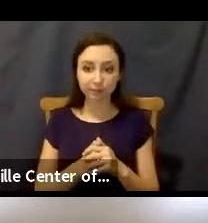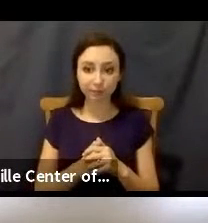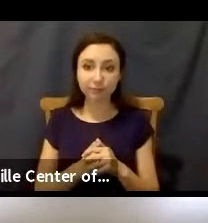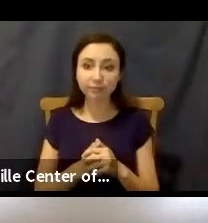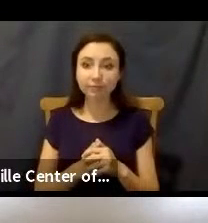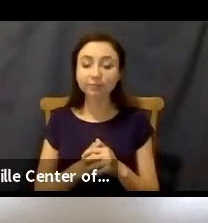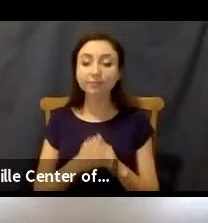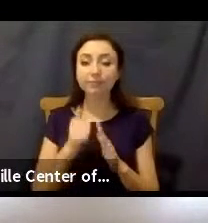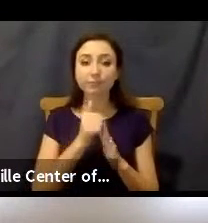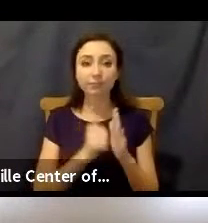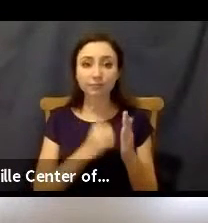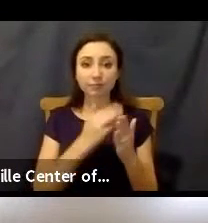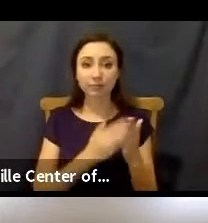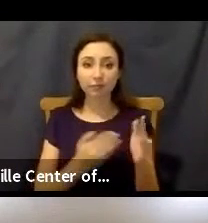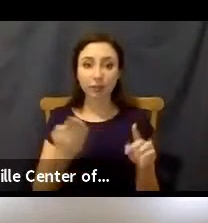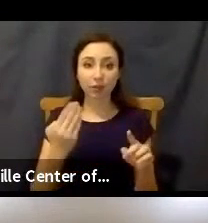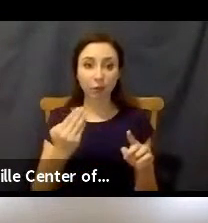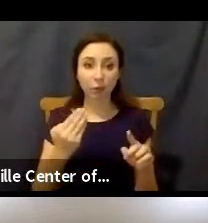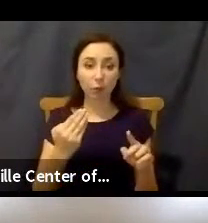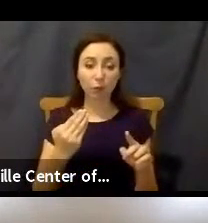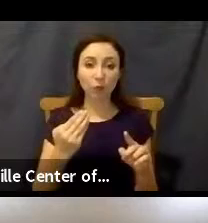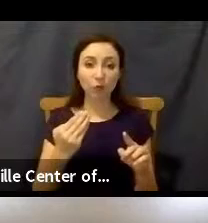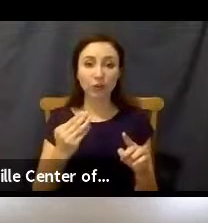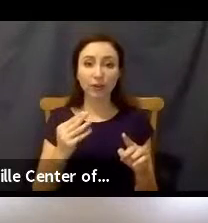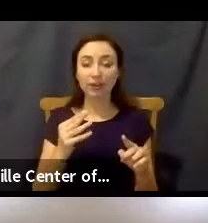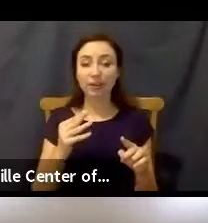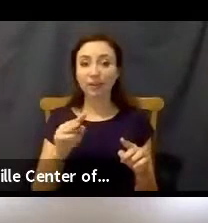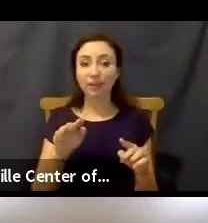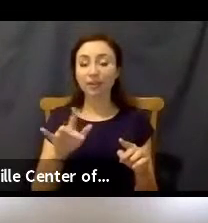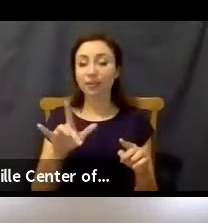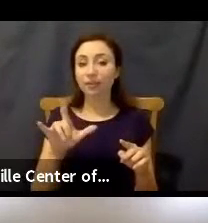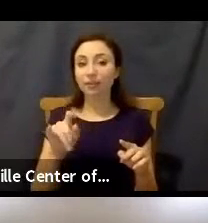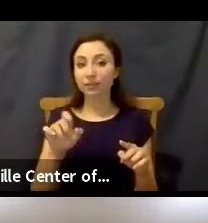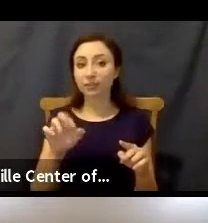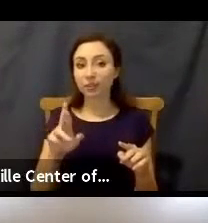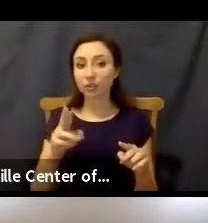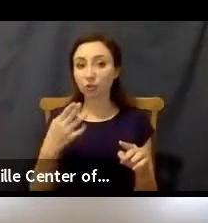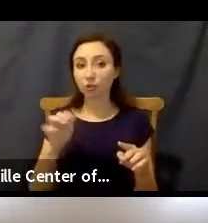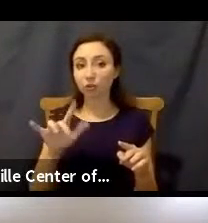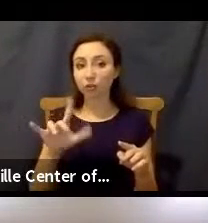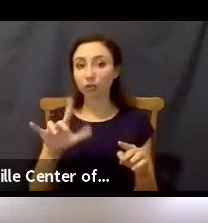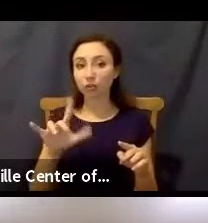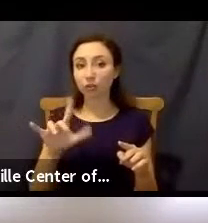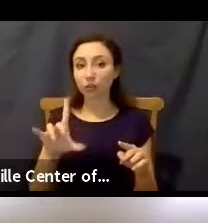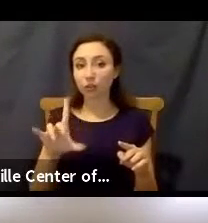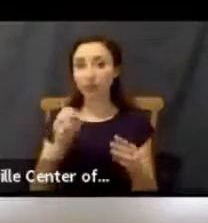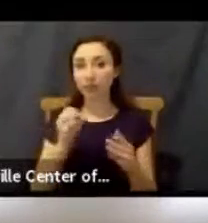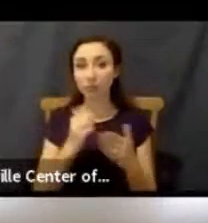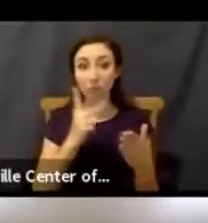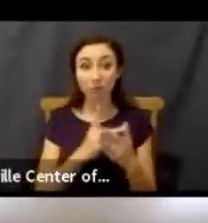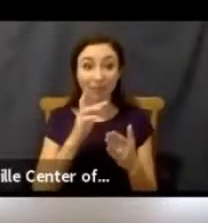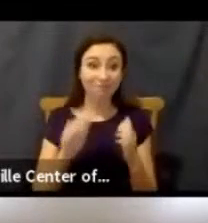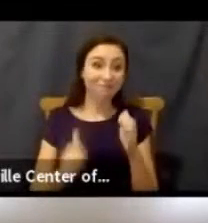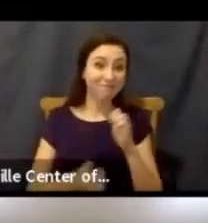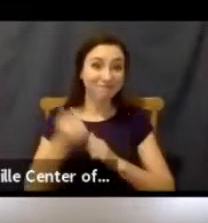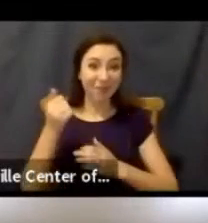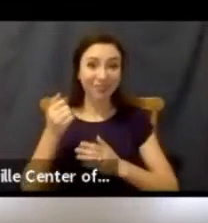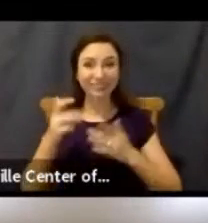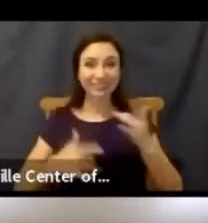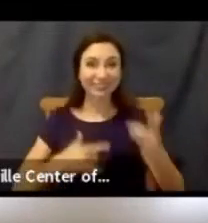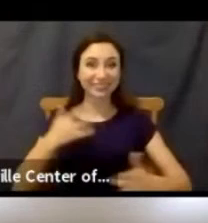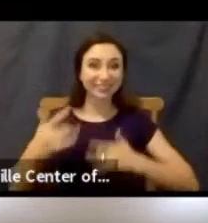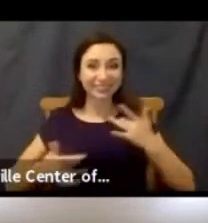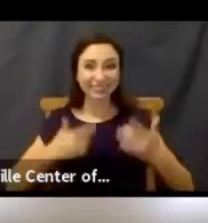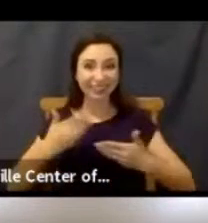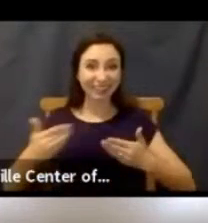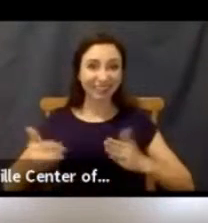Agenda item 14 is letterhead approval. By far the most exciting thing on the agenda. It is. Very